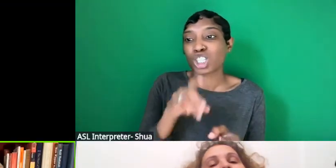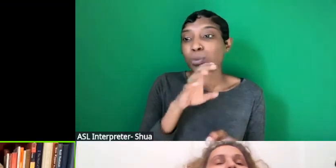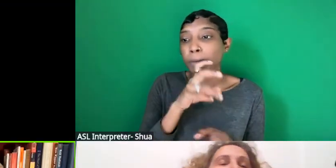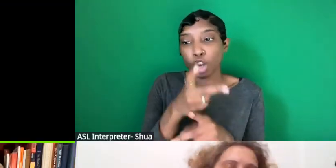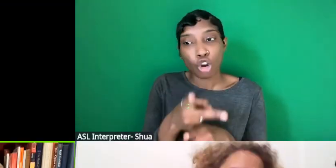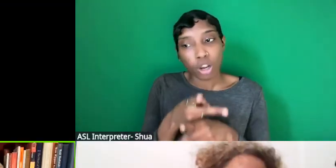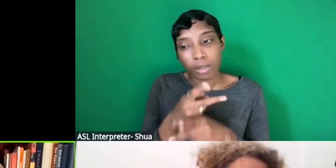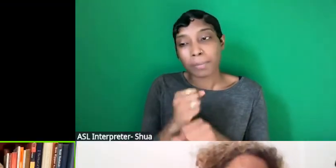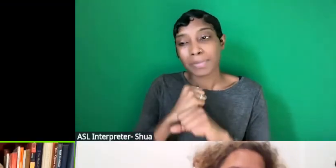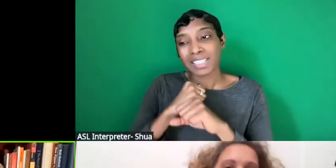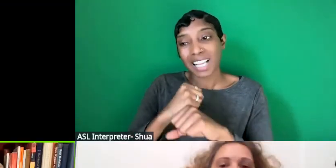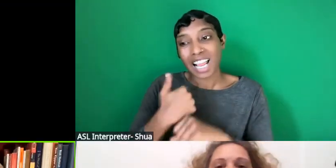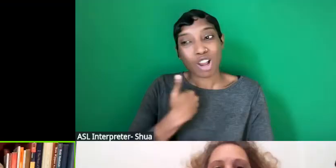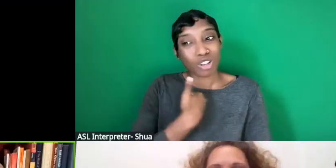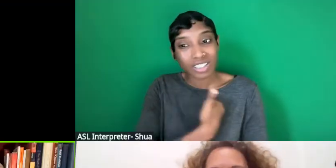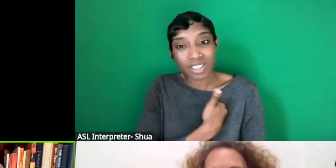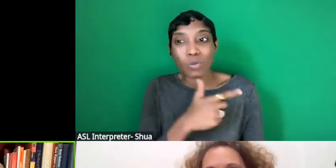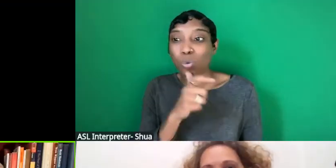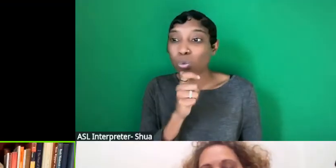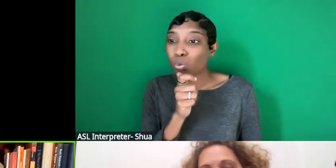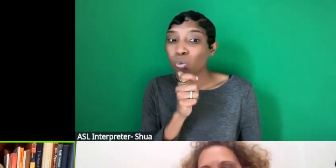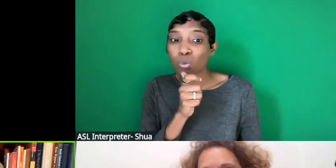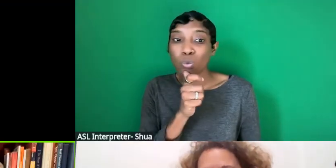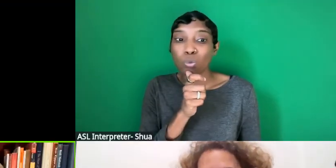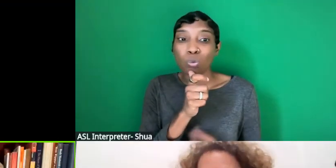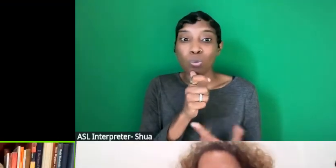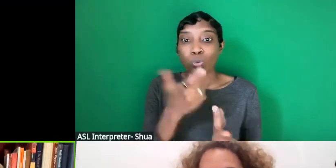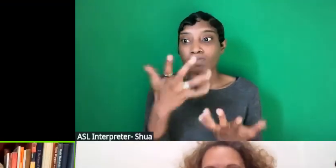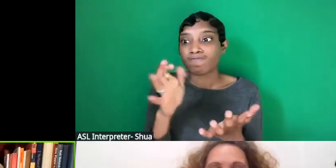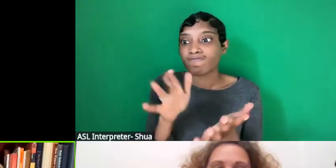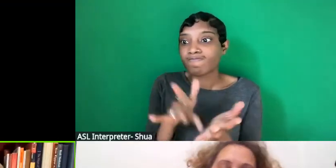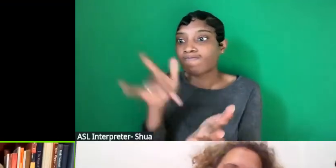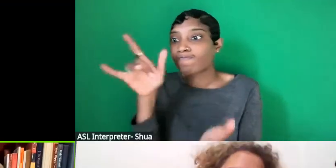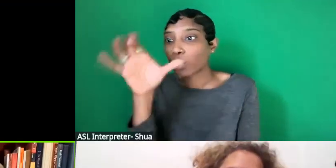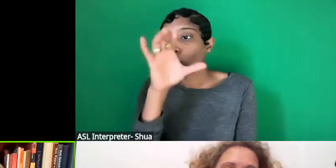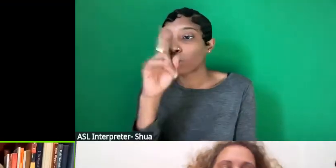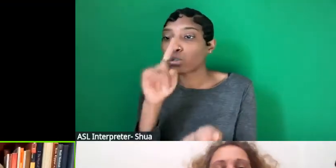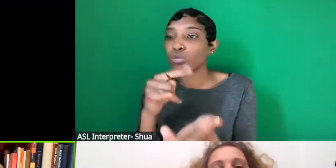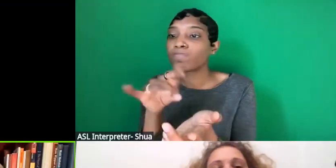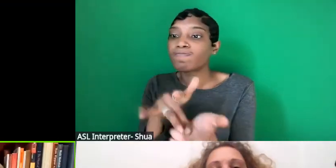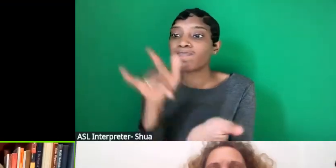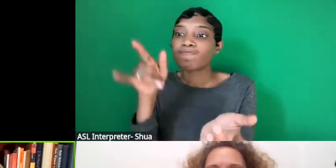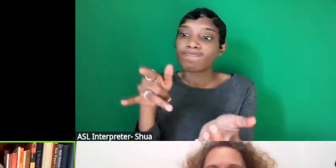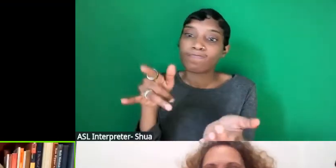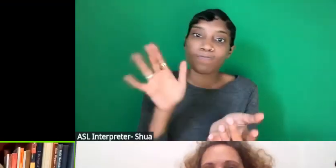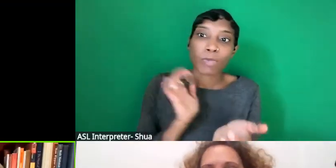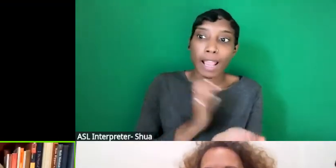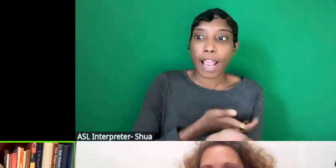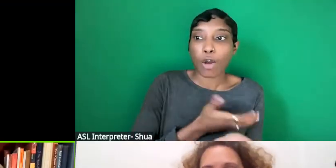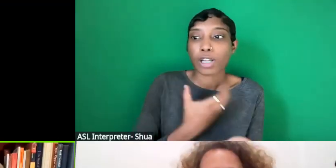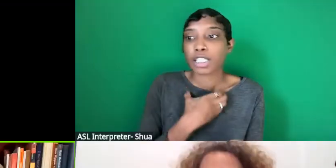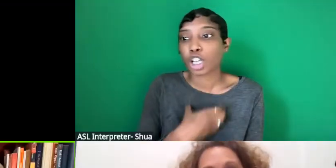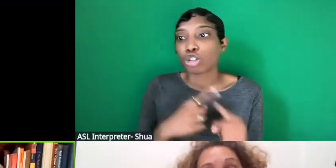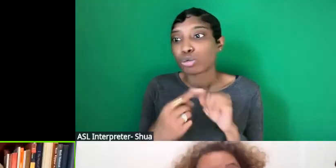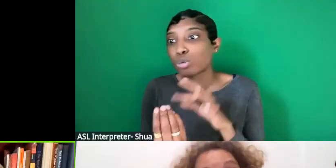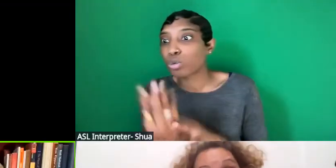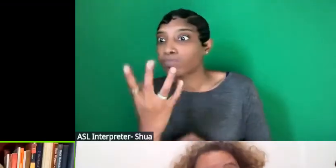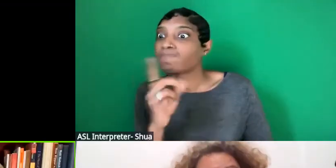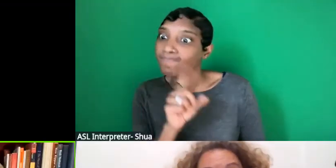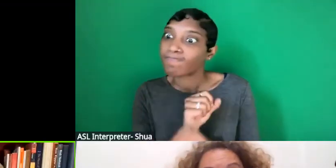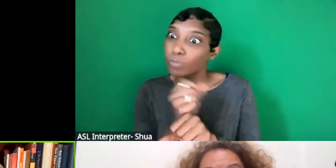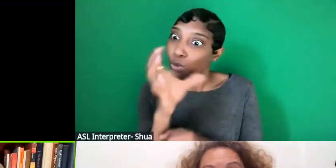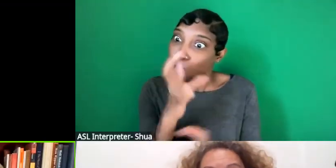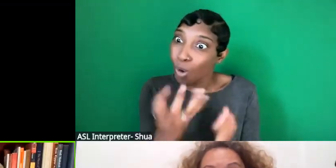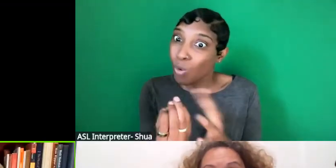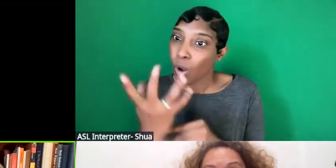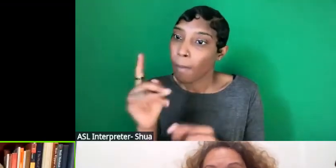and protect ourselves from people who might be looking to monetize or exploit our desire to grow. So the